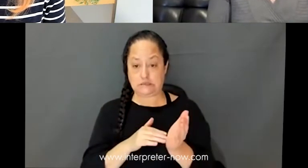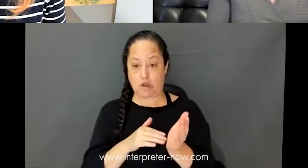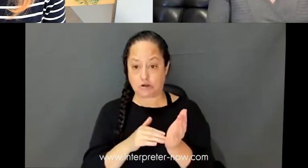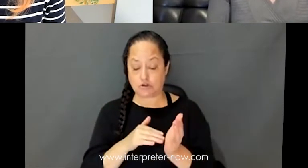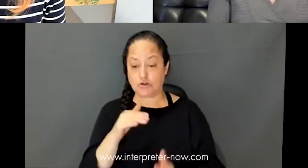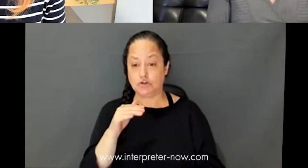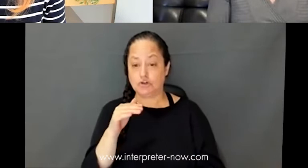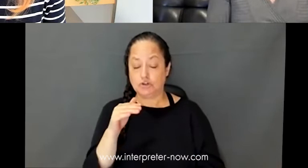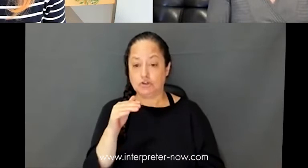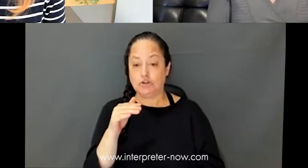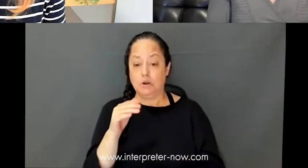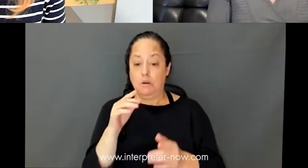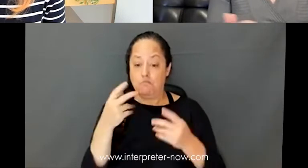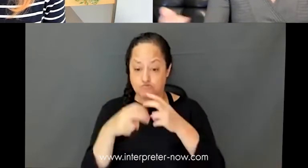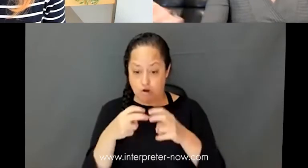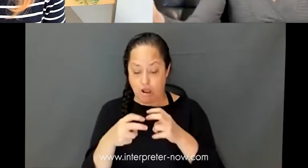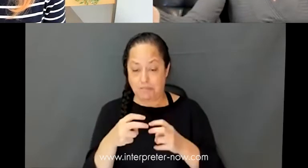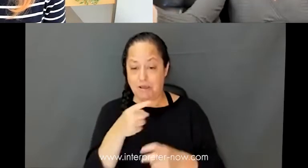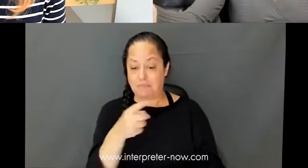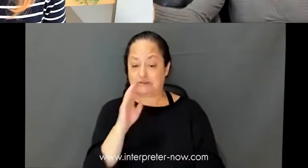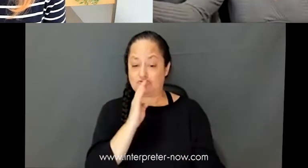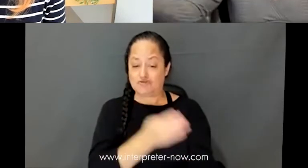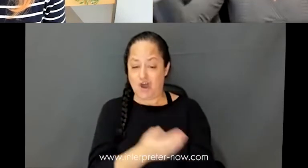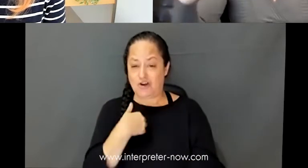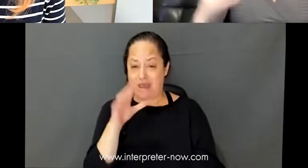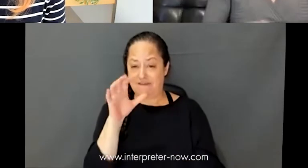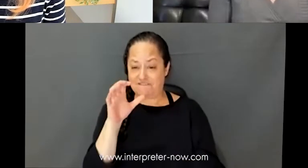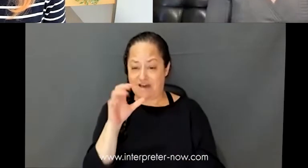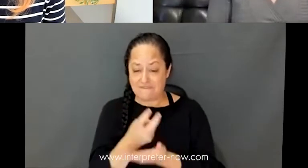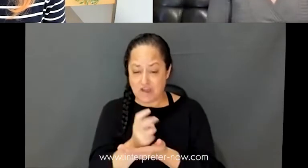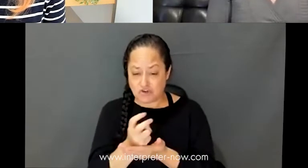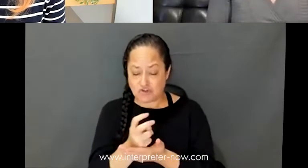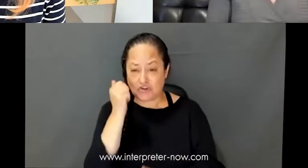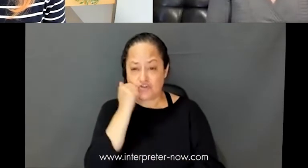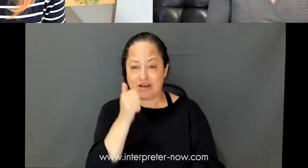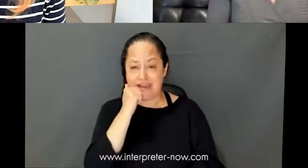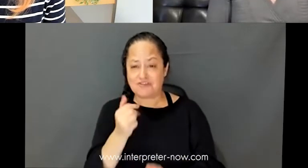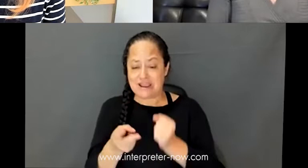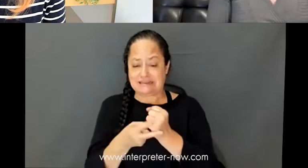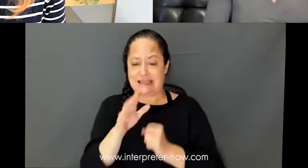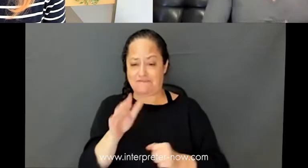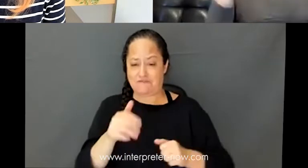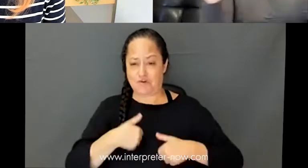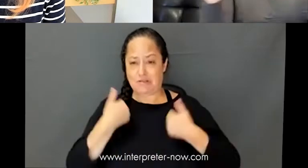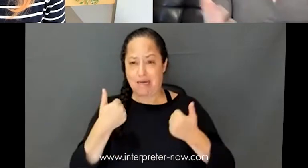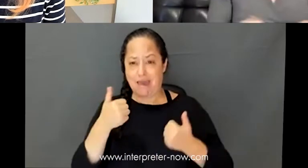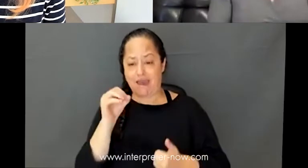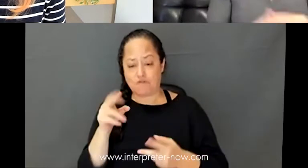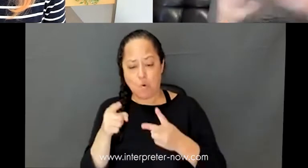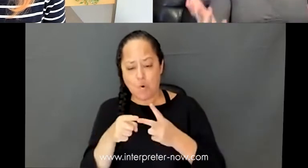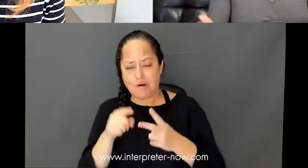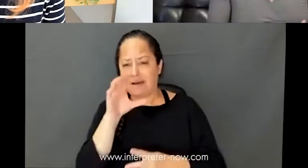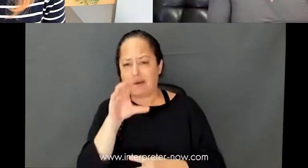500 seizures a day, please save her life, to our country doesn't know what to do about AI